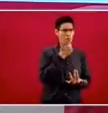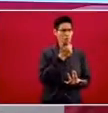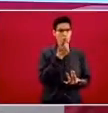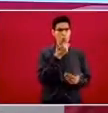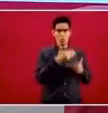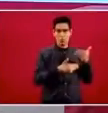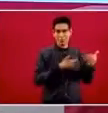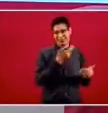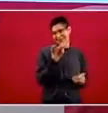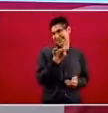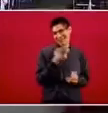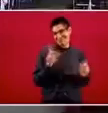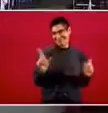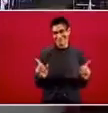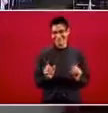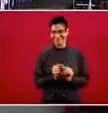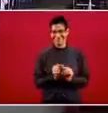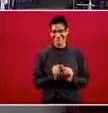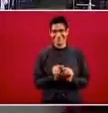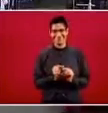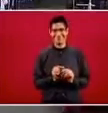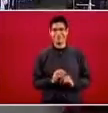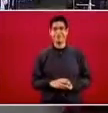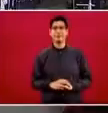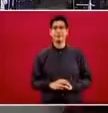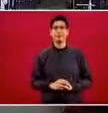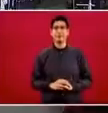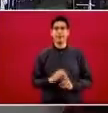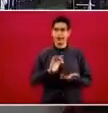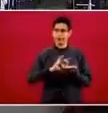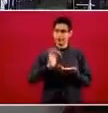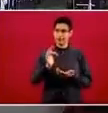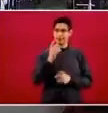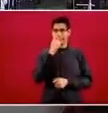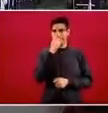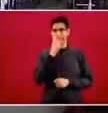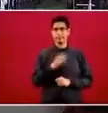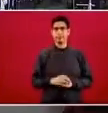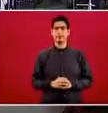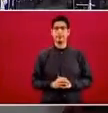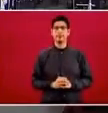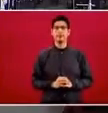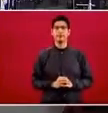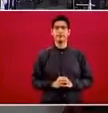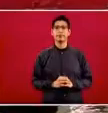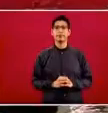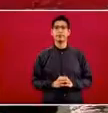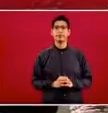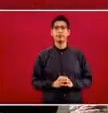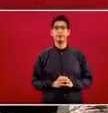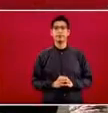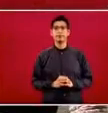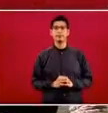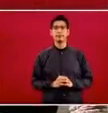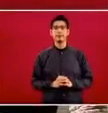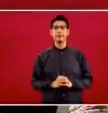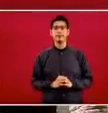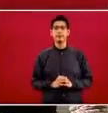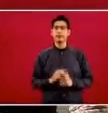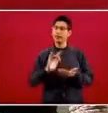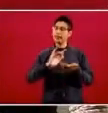absolutely from the virus. So this is a favorable outcome, of course. That would be the information for today. Thank